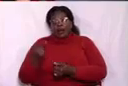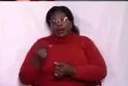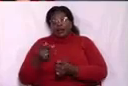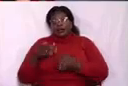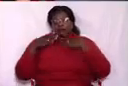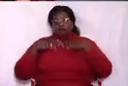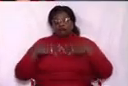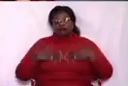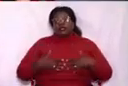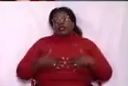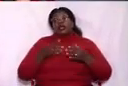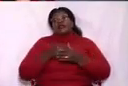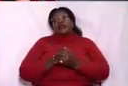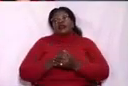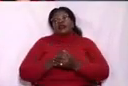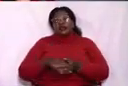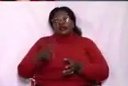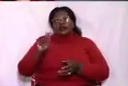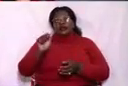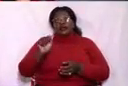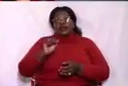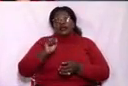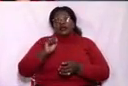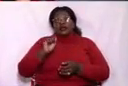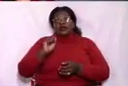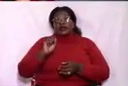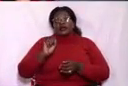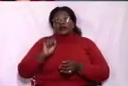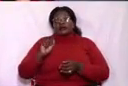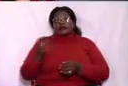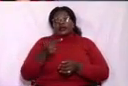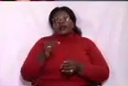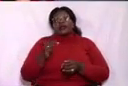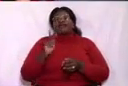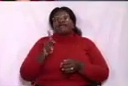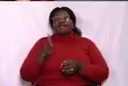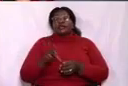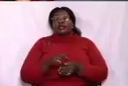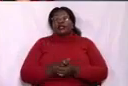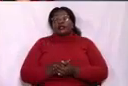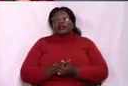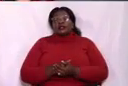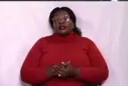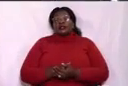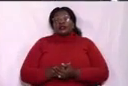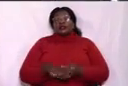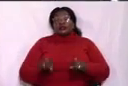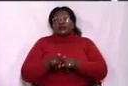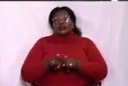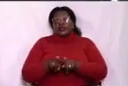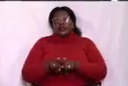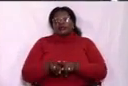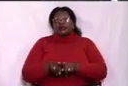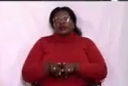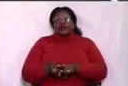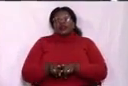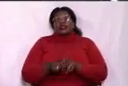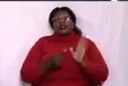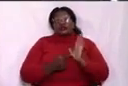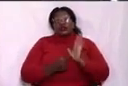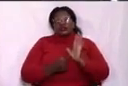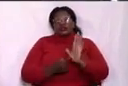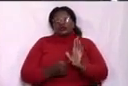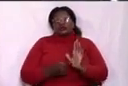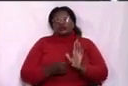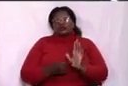us. Yeah. I think, yes. They are also like walking billboards. They're advertising